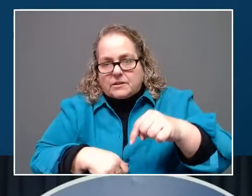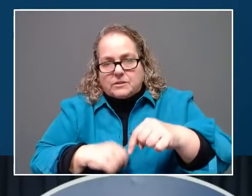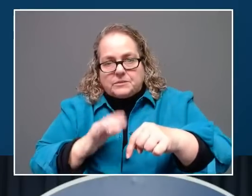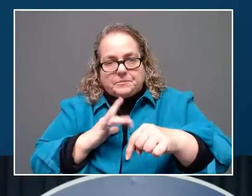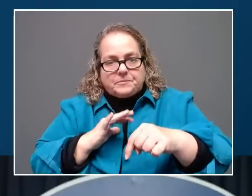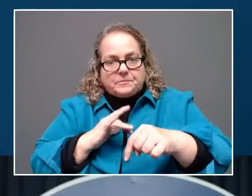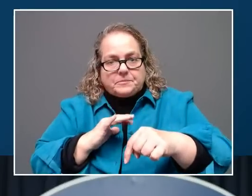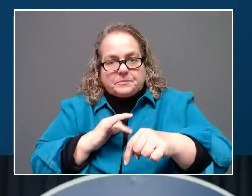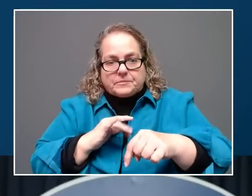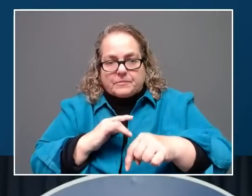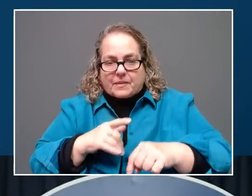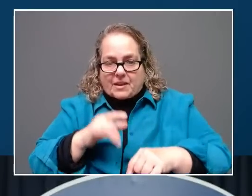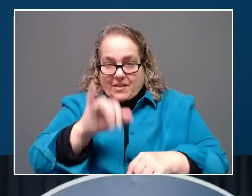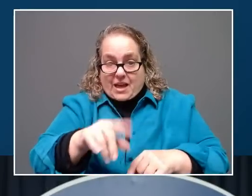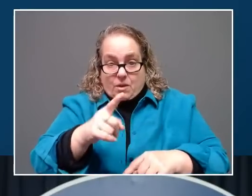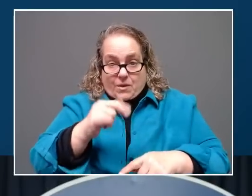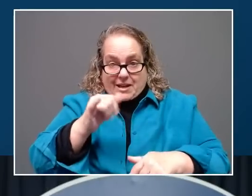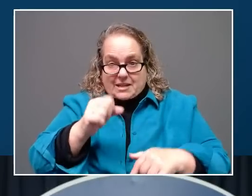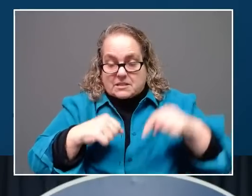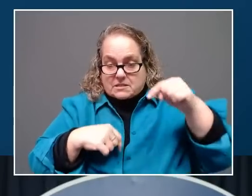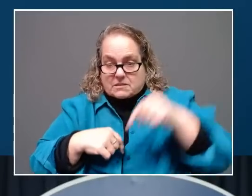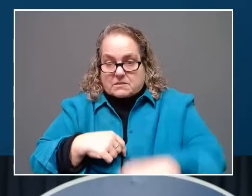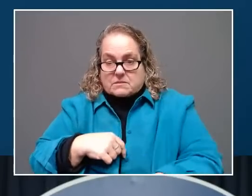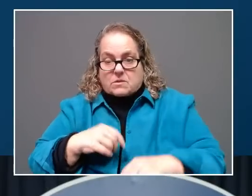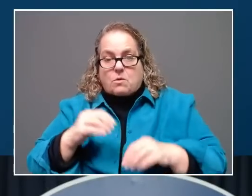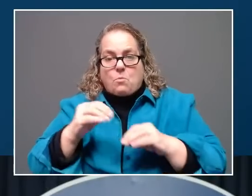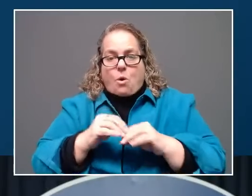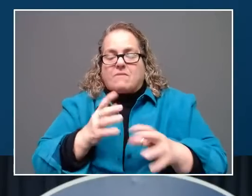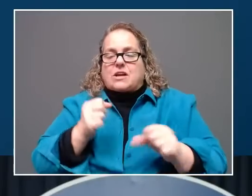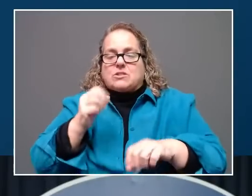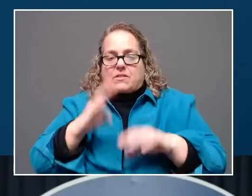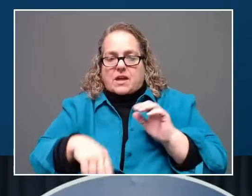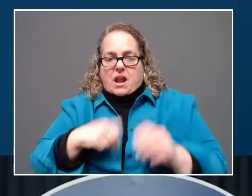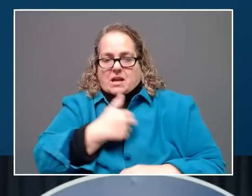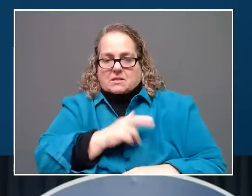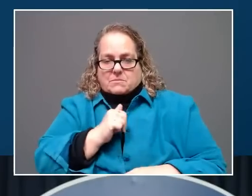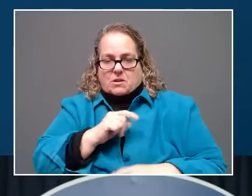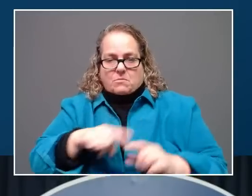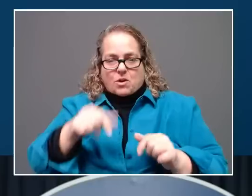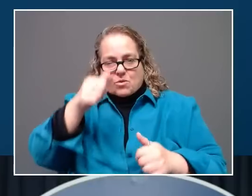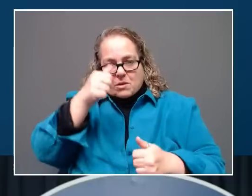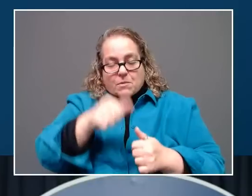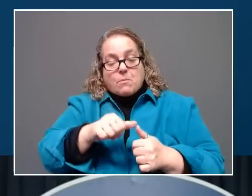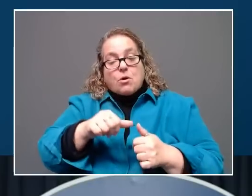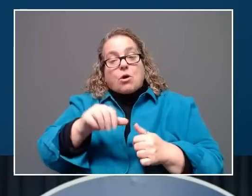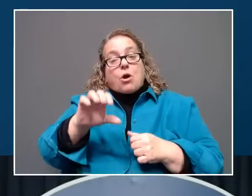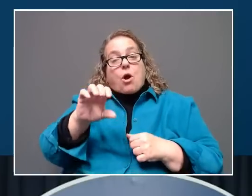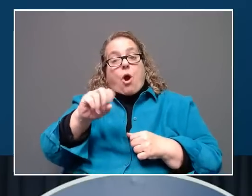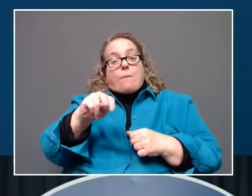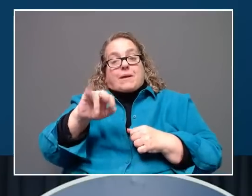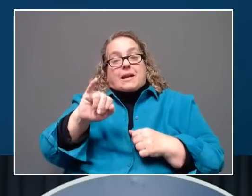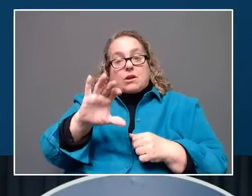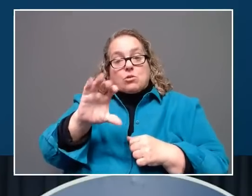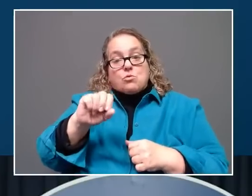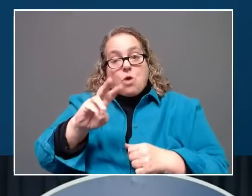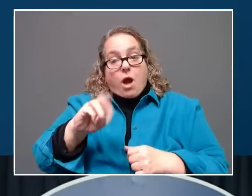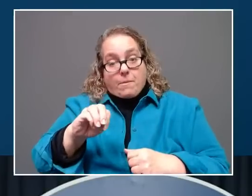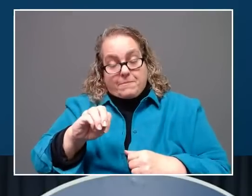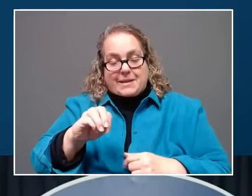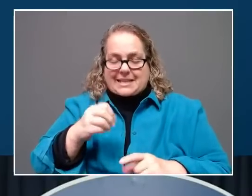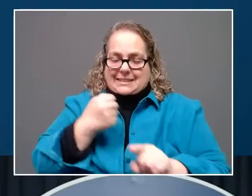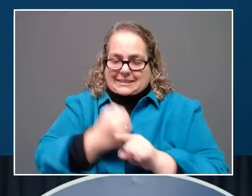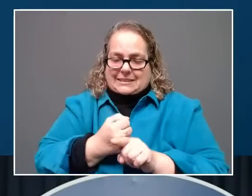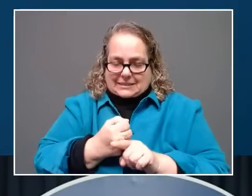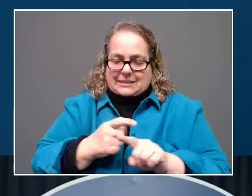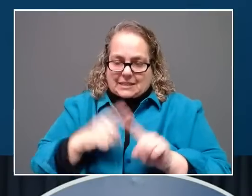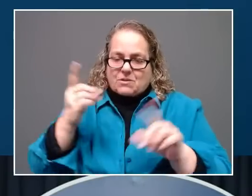one is moving down at a faster rate than hospitalizations. But remember, Omicron hits you differently than Delta.